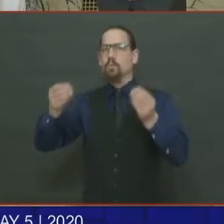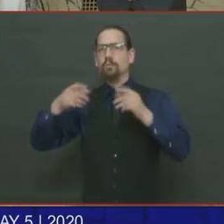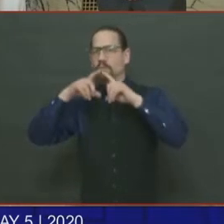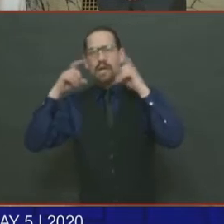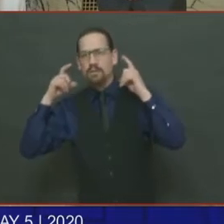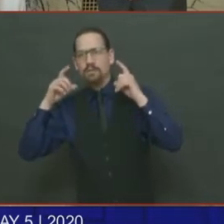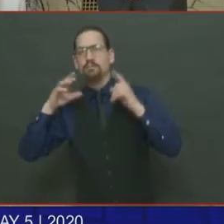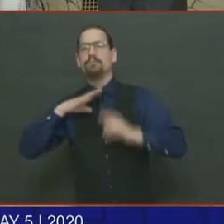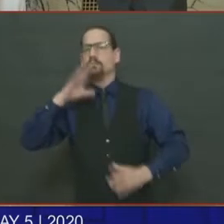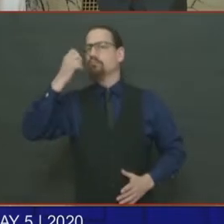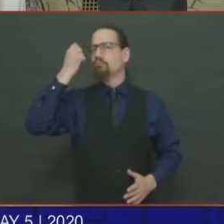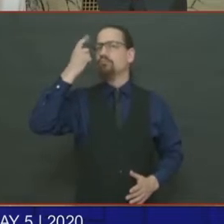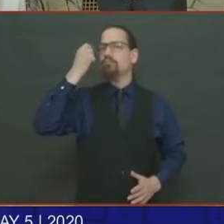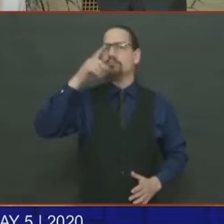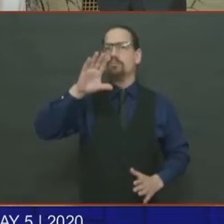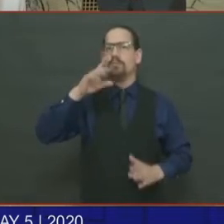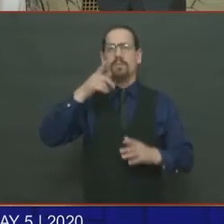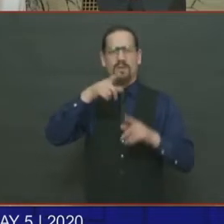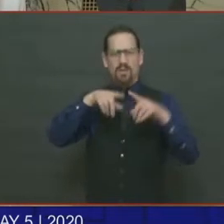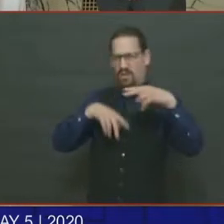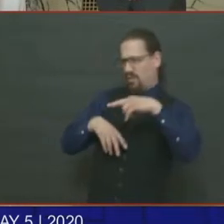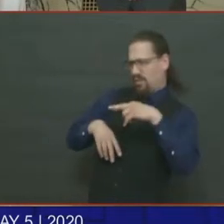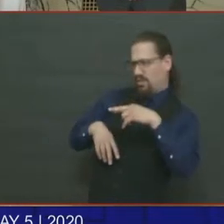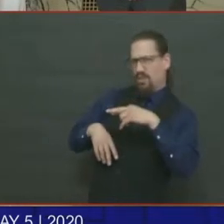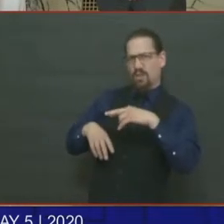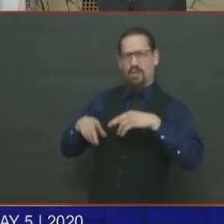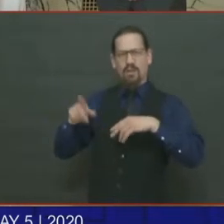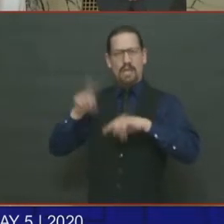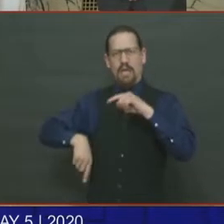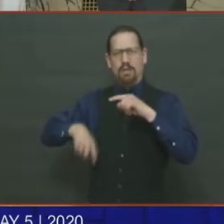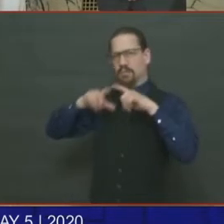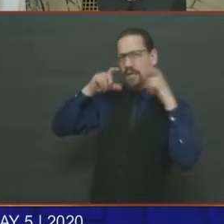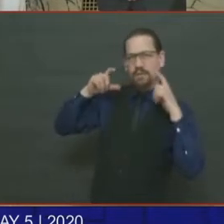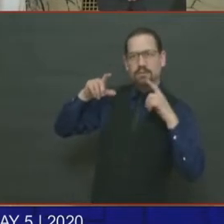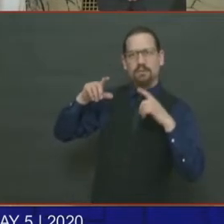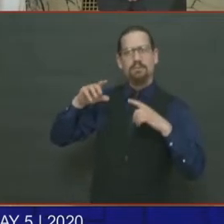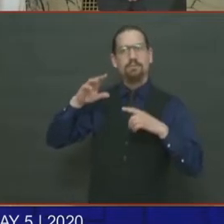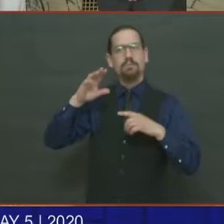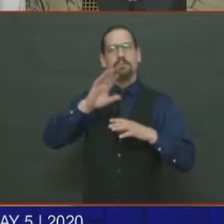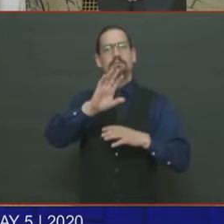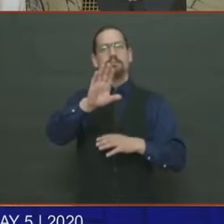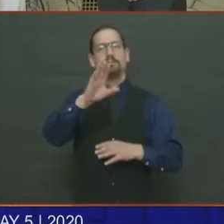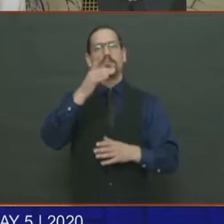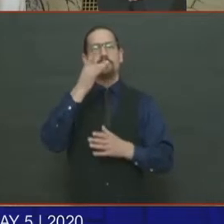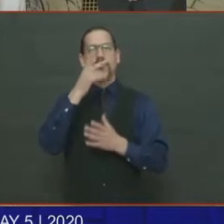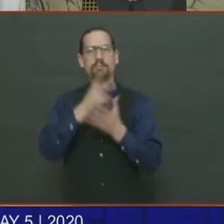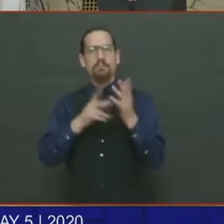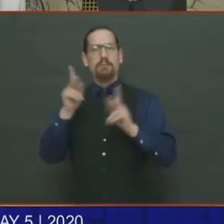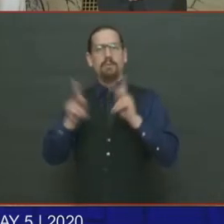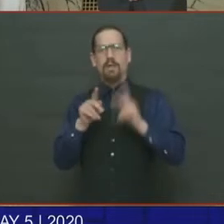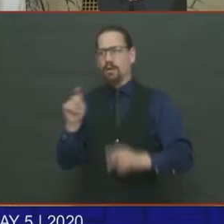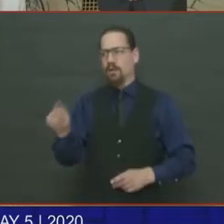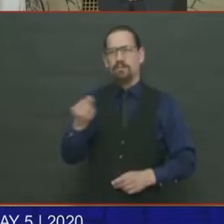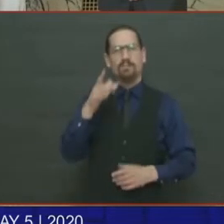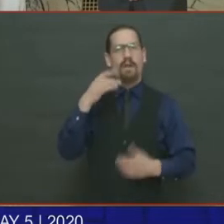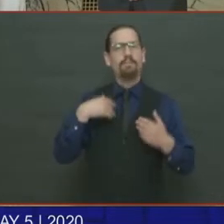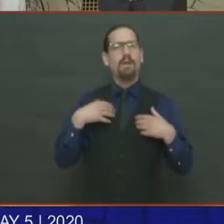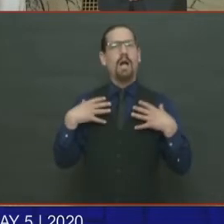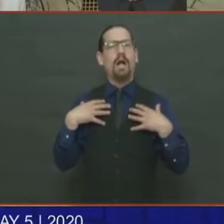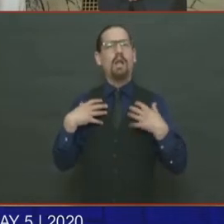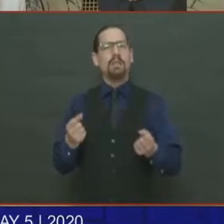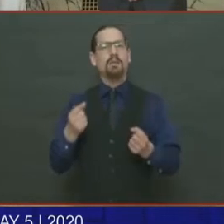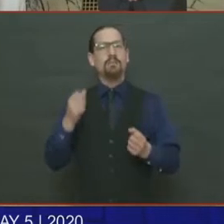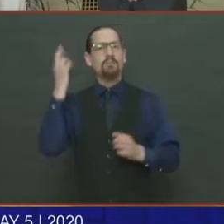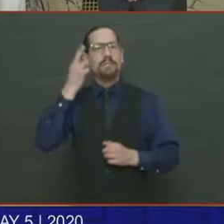can't wear cloth face masks because of medical reasons, or because of developmental reasons, or